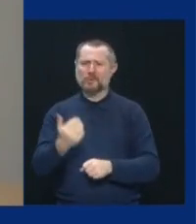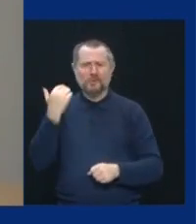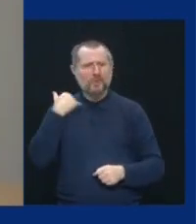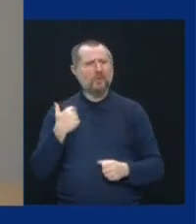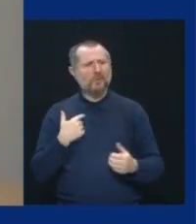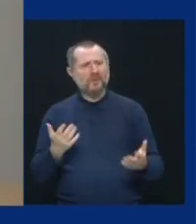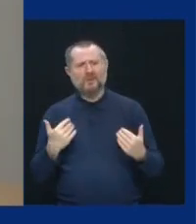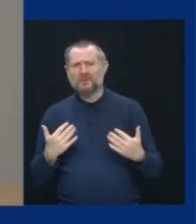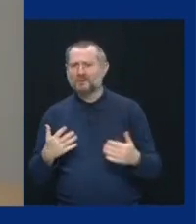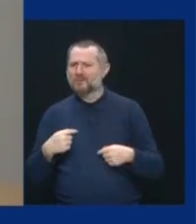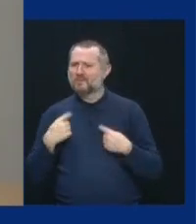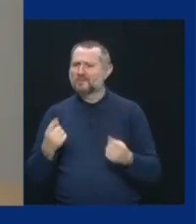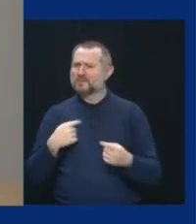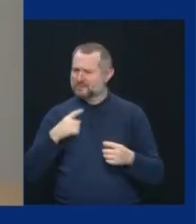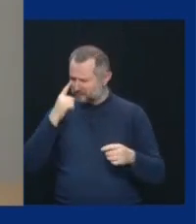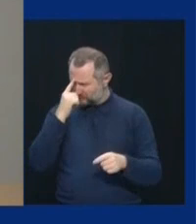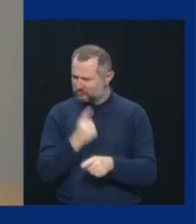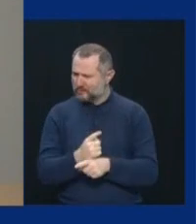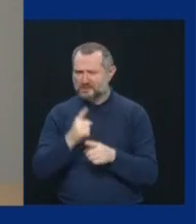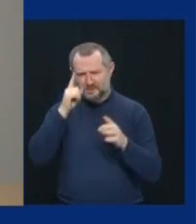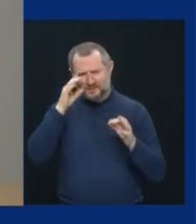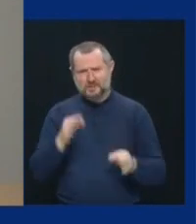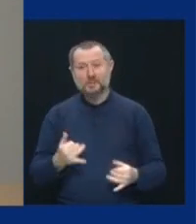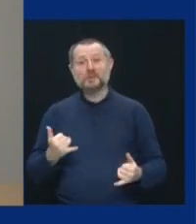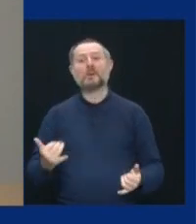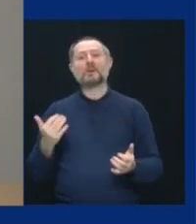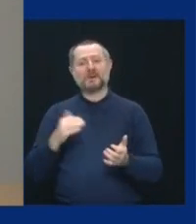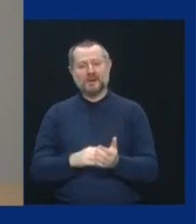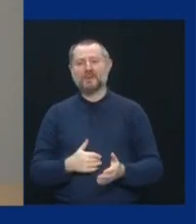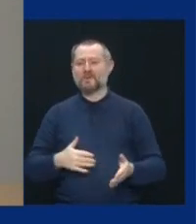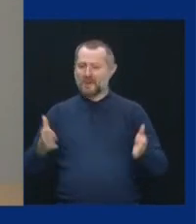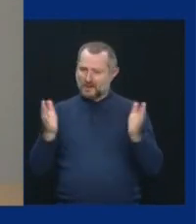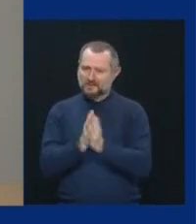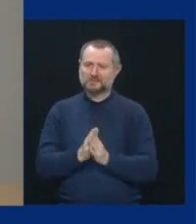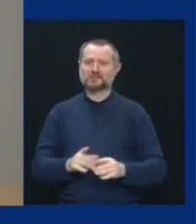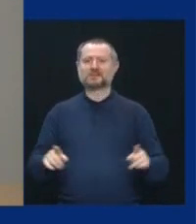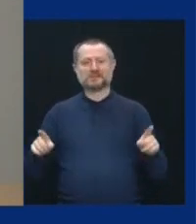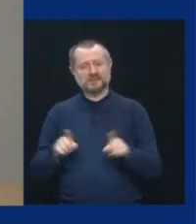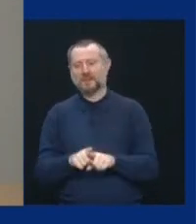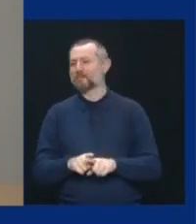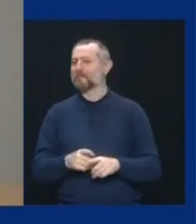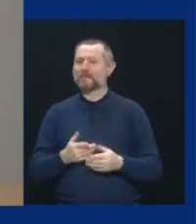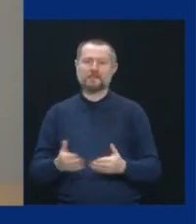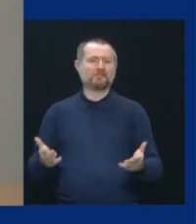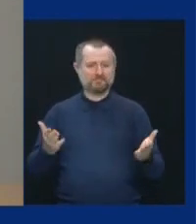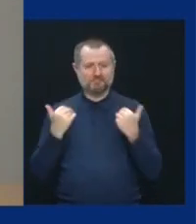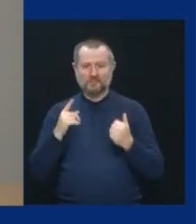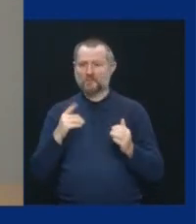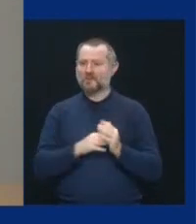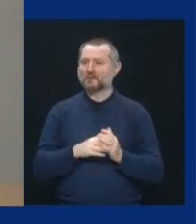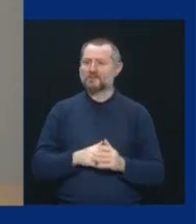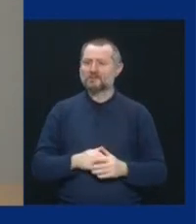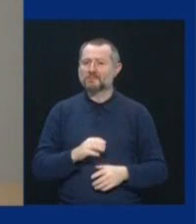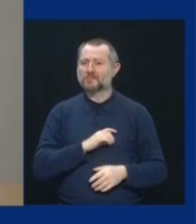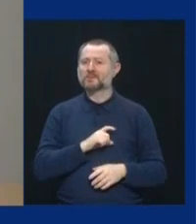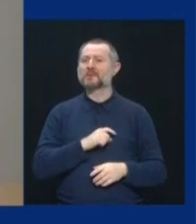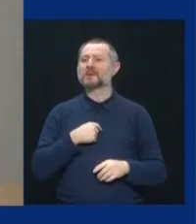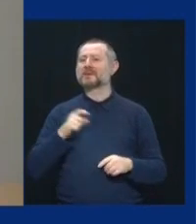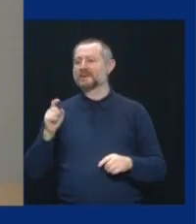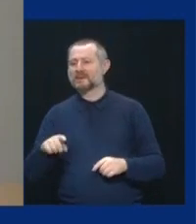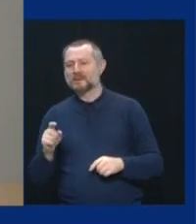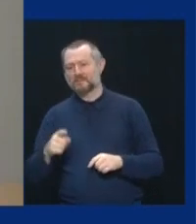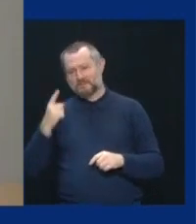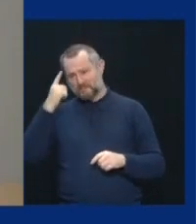the right call then, and it remains the right call now. Make no mistake, however, we also need more mental